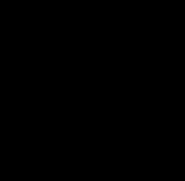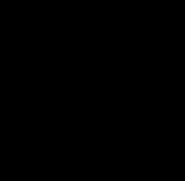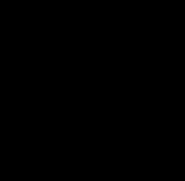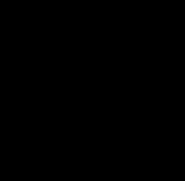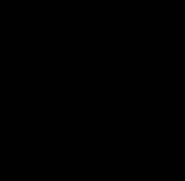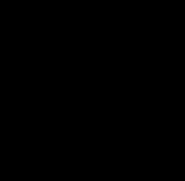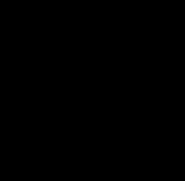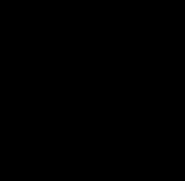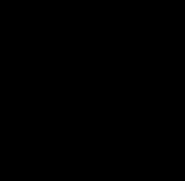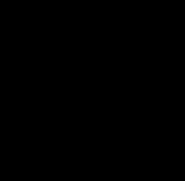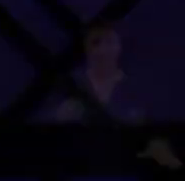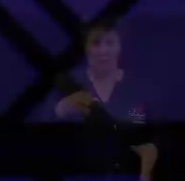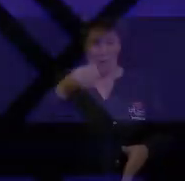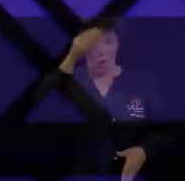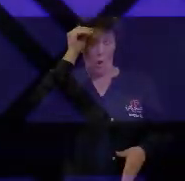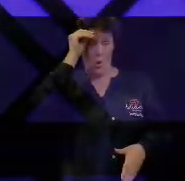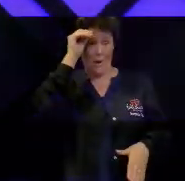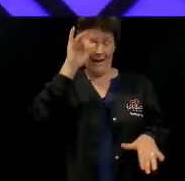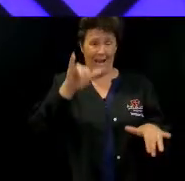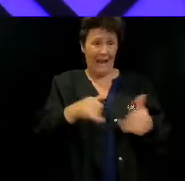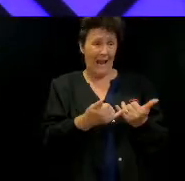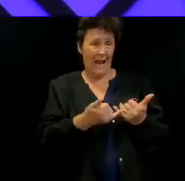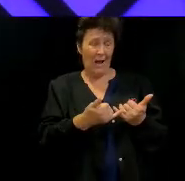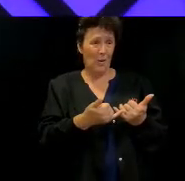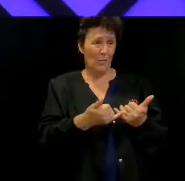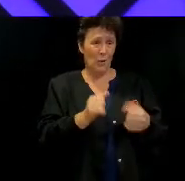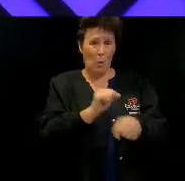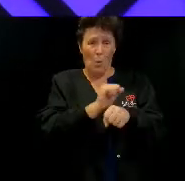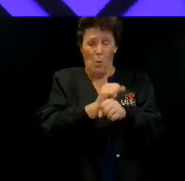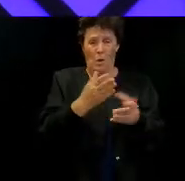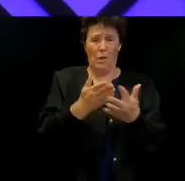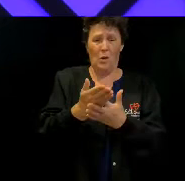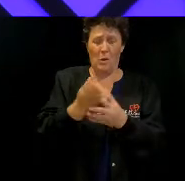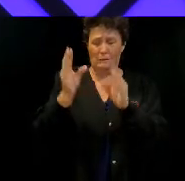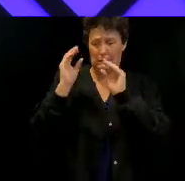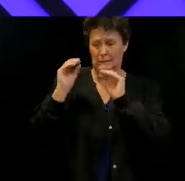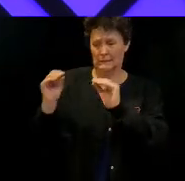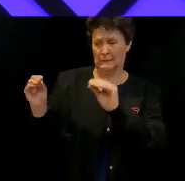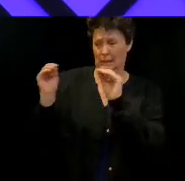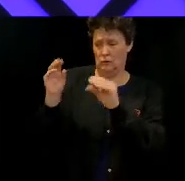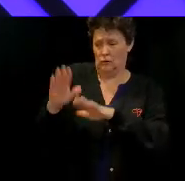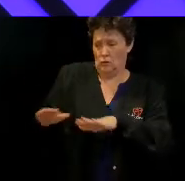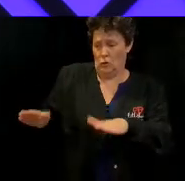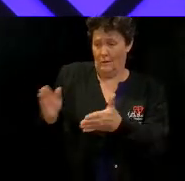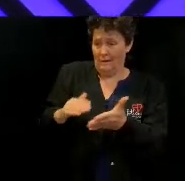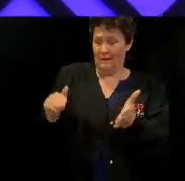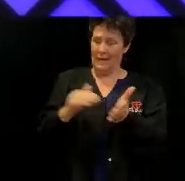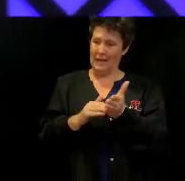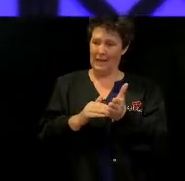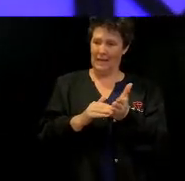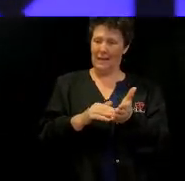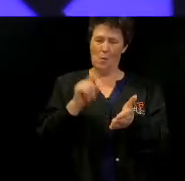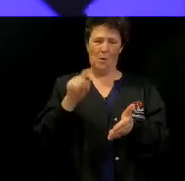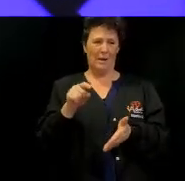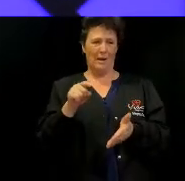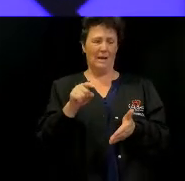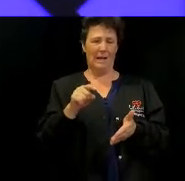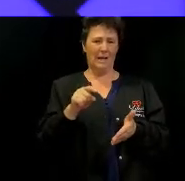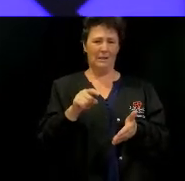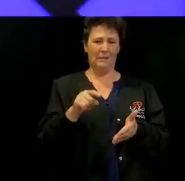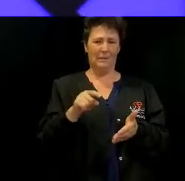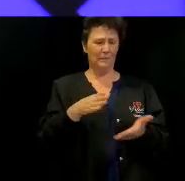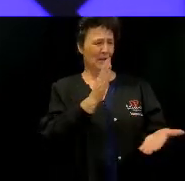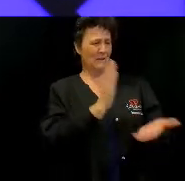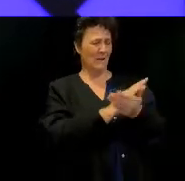We're going to have to learn to deal with this. We're going to have to learn to teach this to our children again. We're going to knock the rust off of this stuff